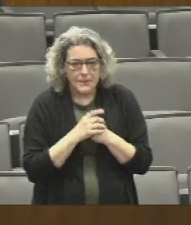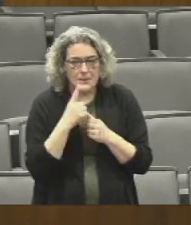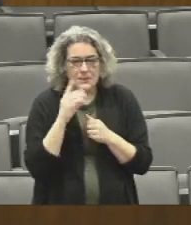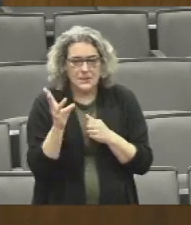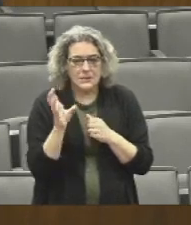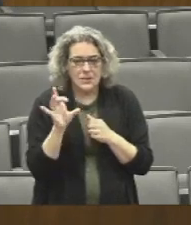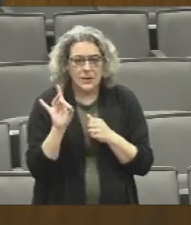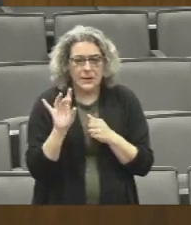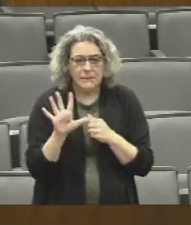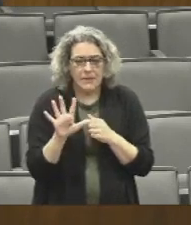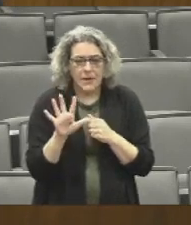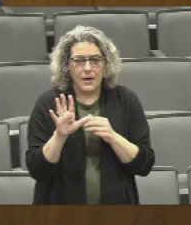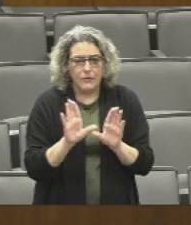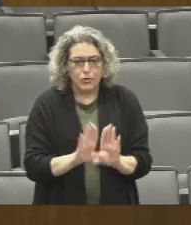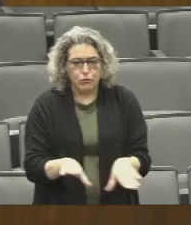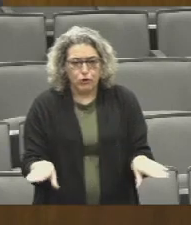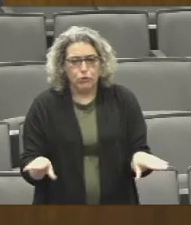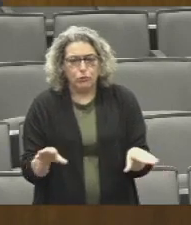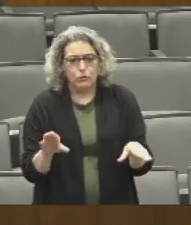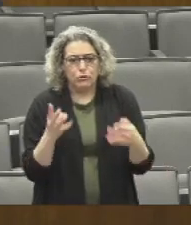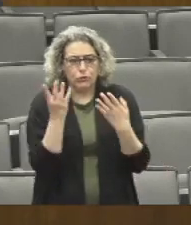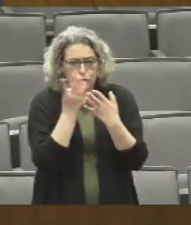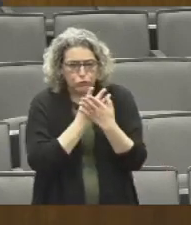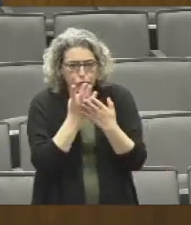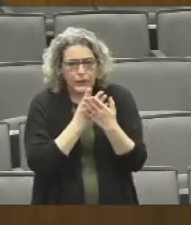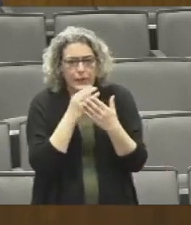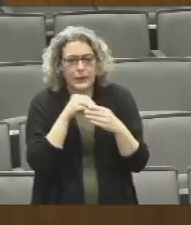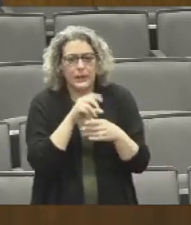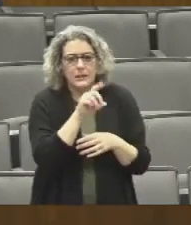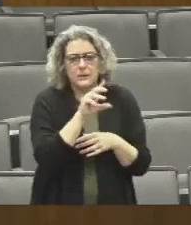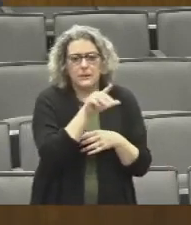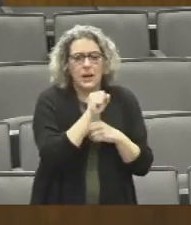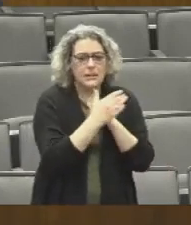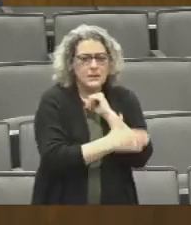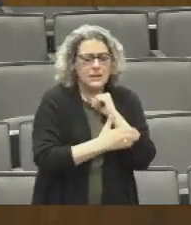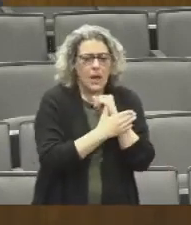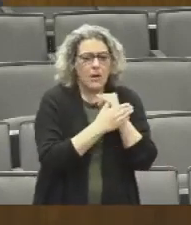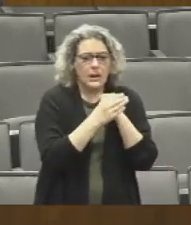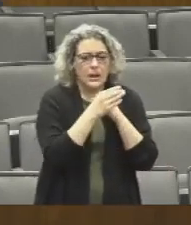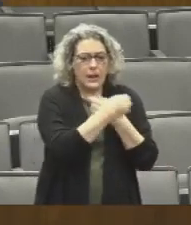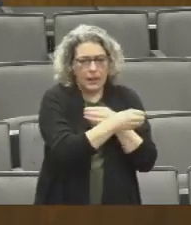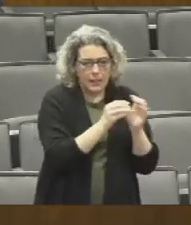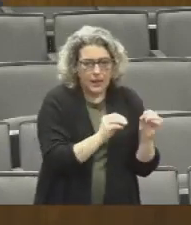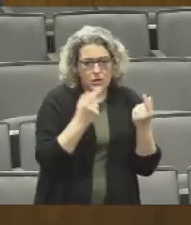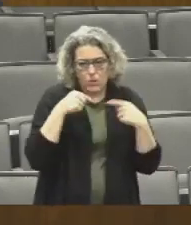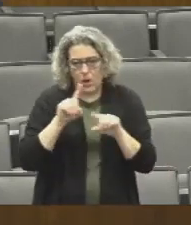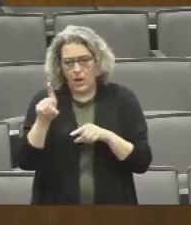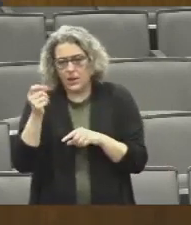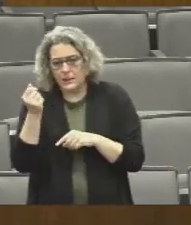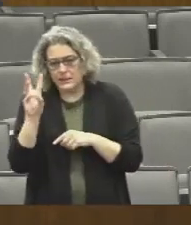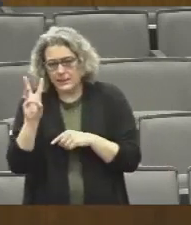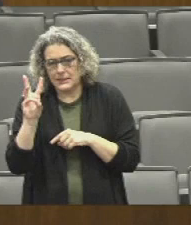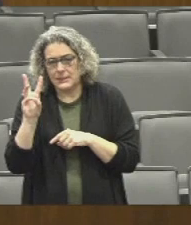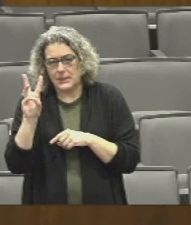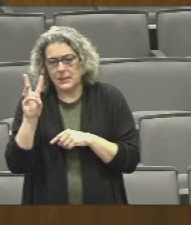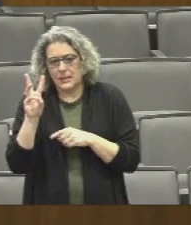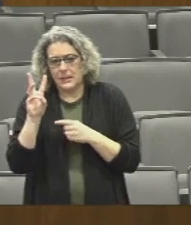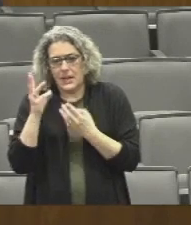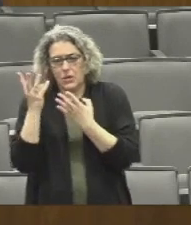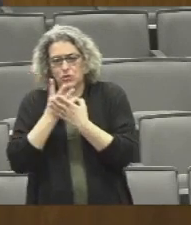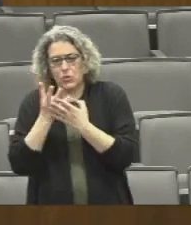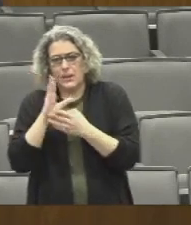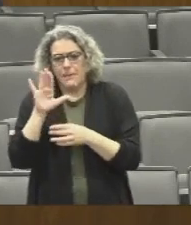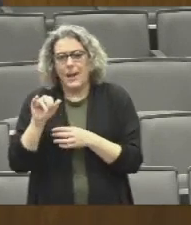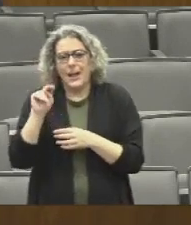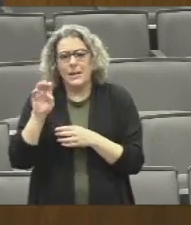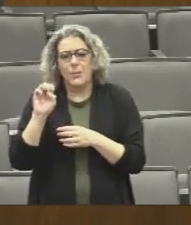685 children were screened in the Douglas County WIC clinics, while 116 were screened by Nebraska